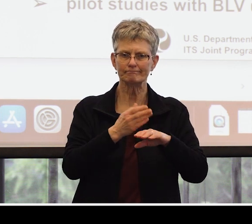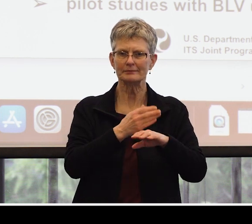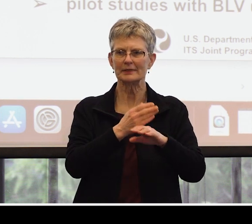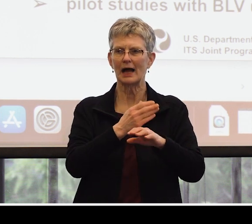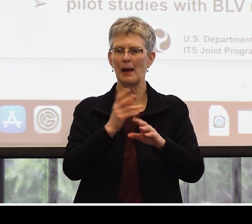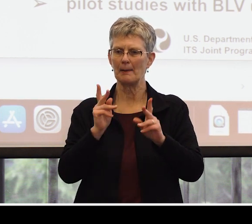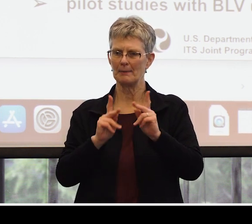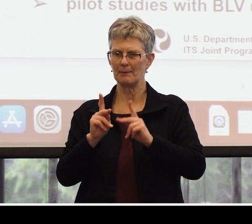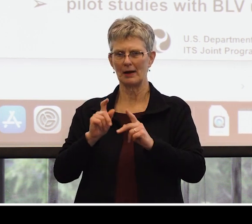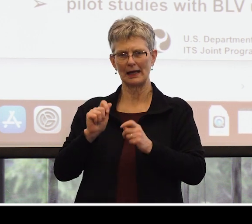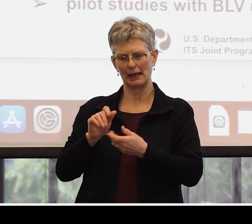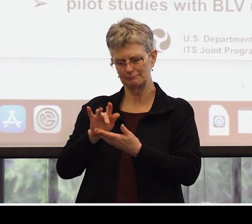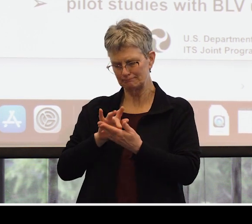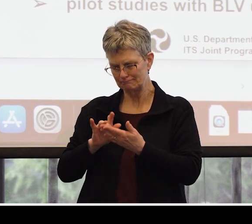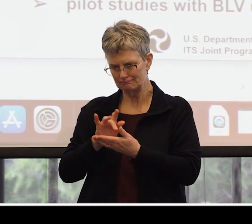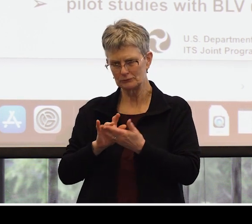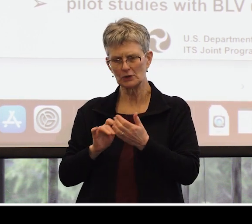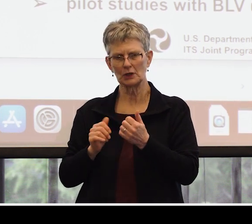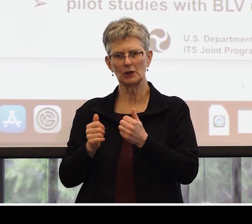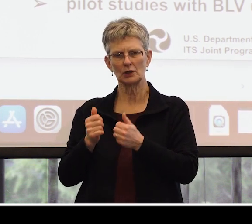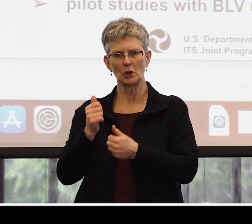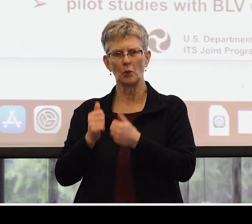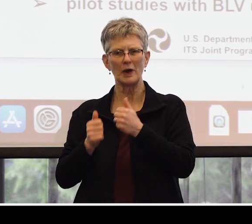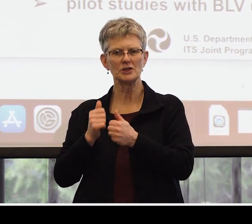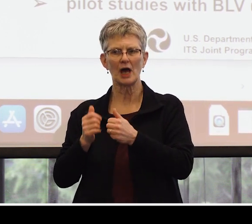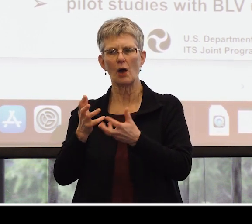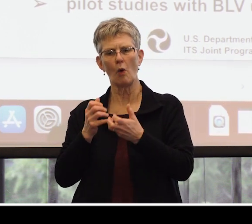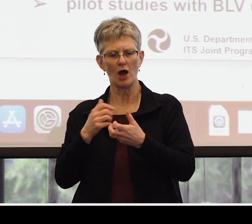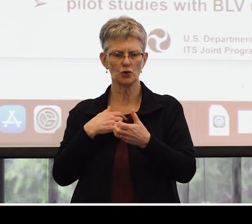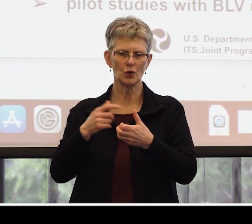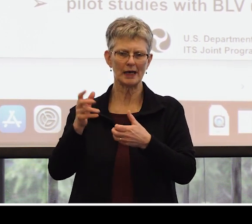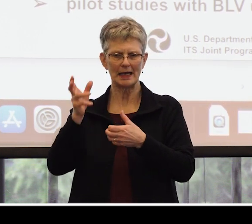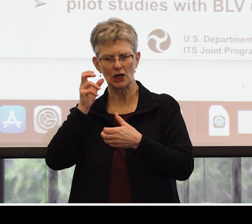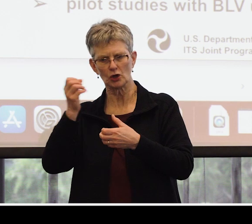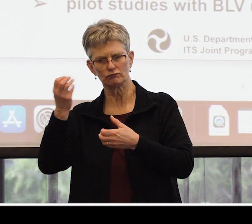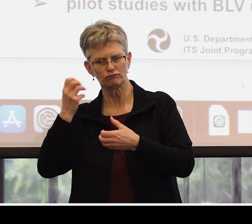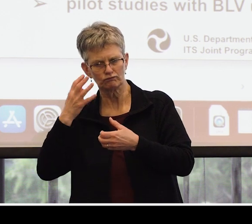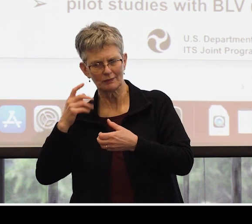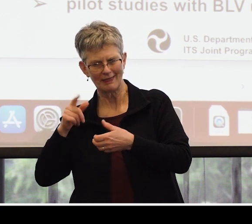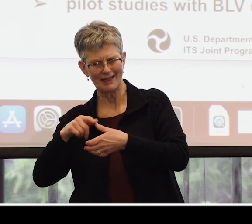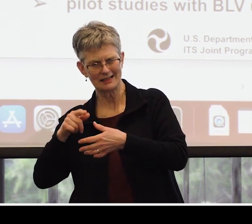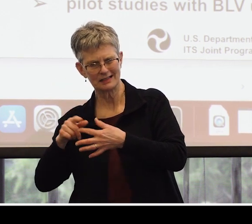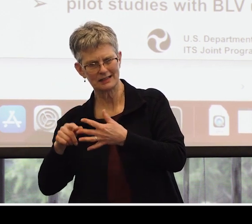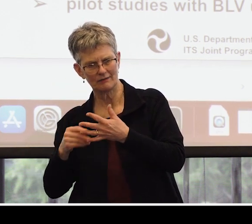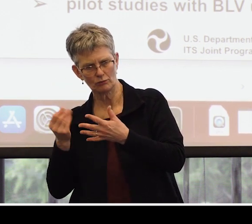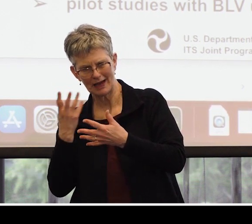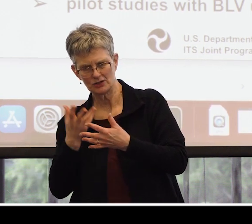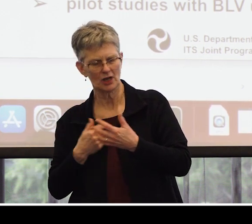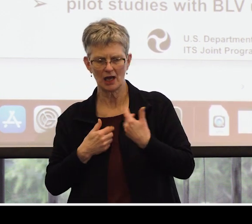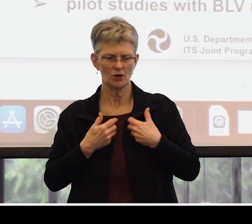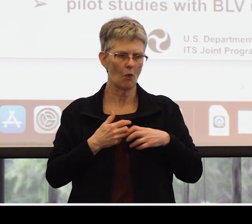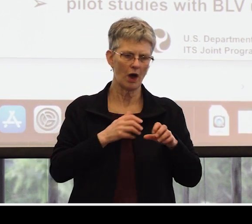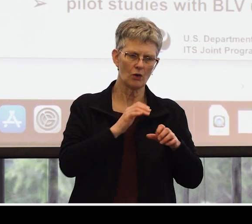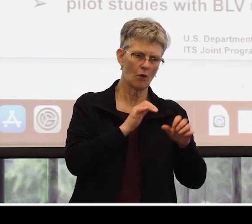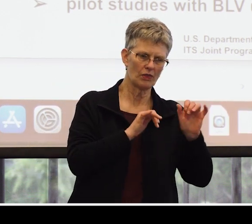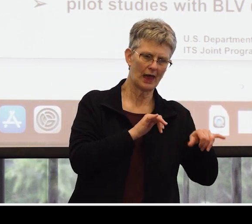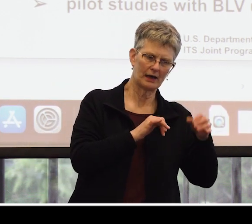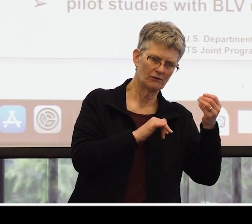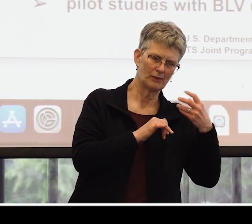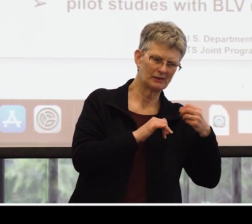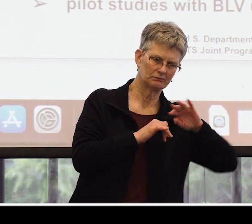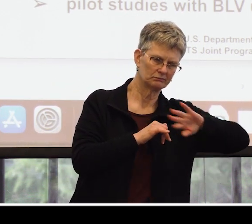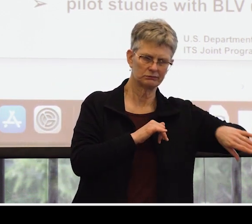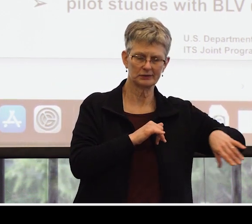set what alerts they need, what they don't need, both at a profile level, which would be their default setting,